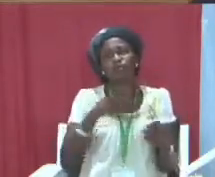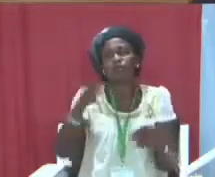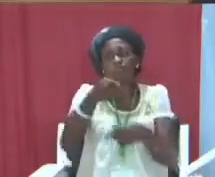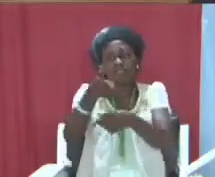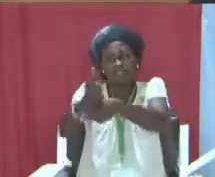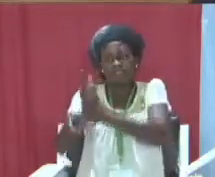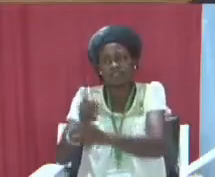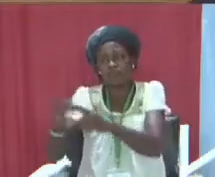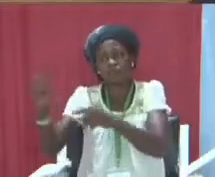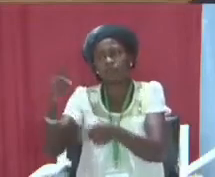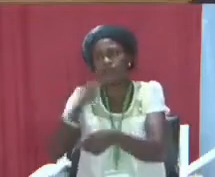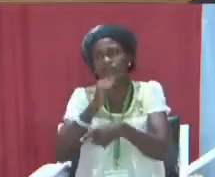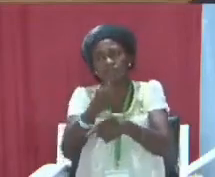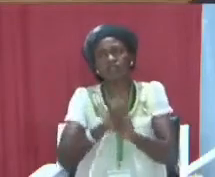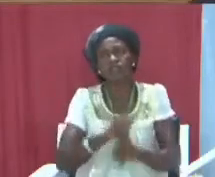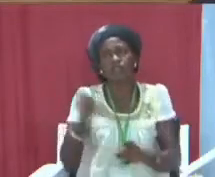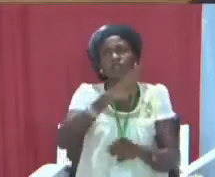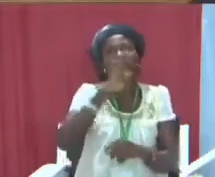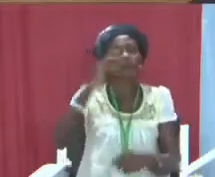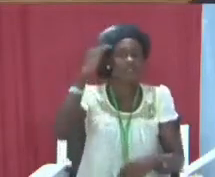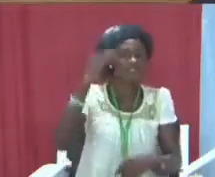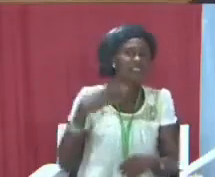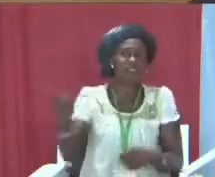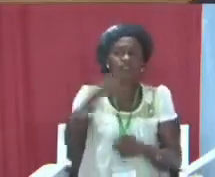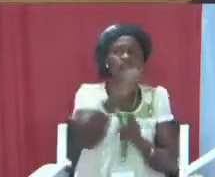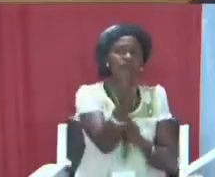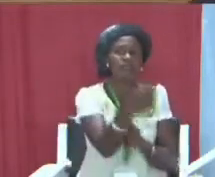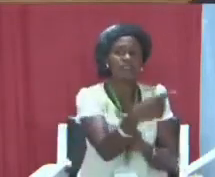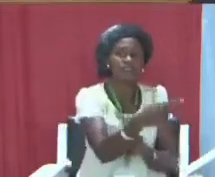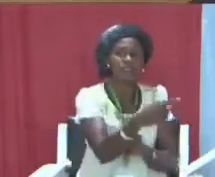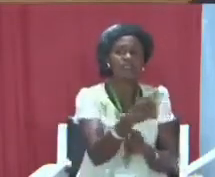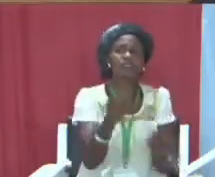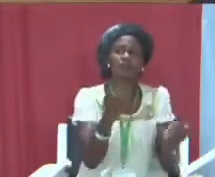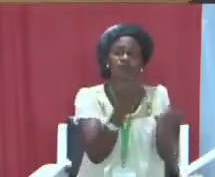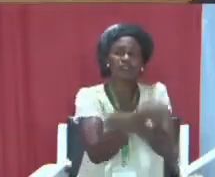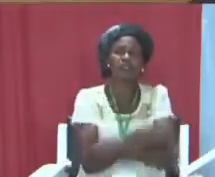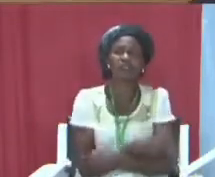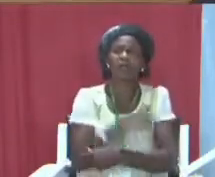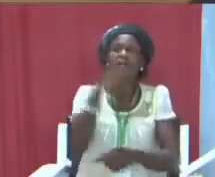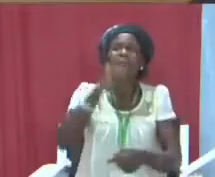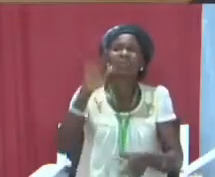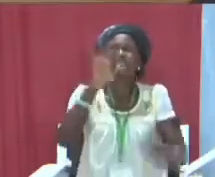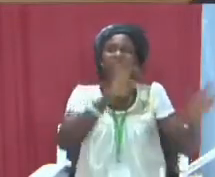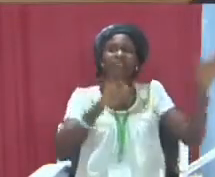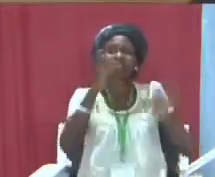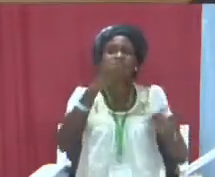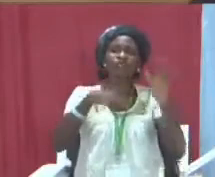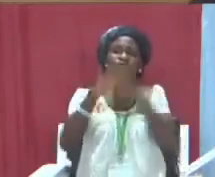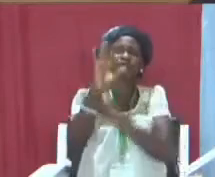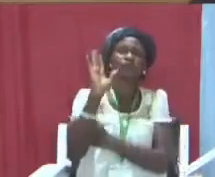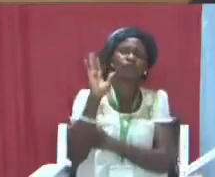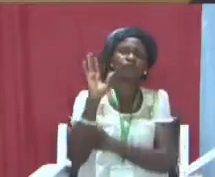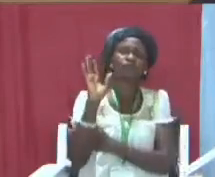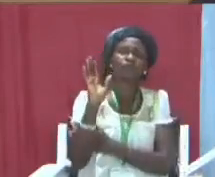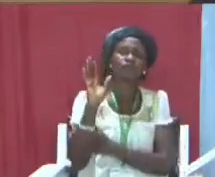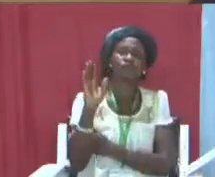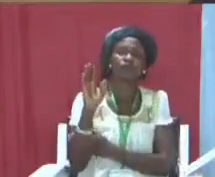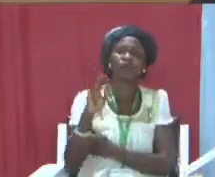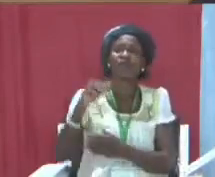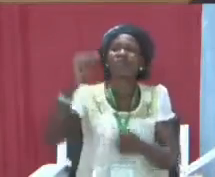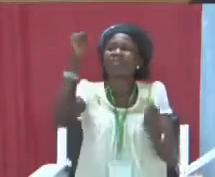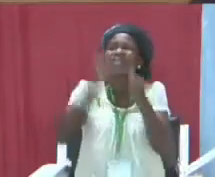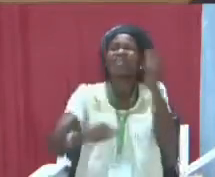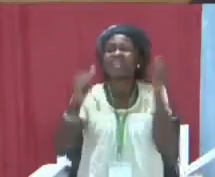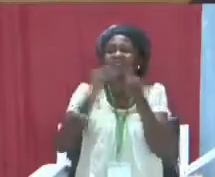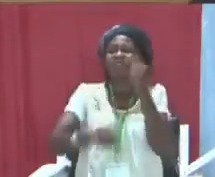him. He shall be the head, and you shall be the chain. Today, by the mercy of God,